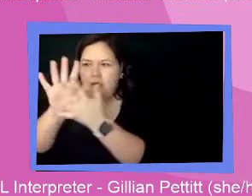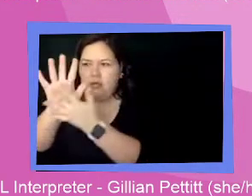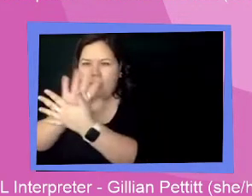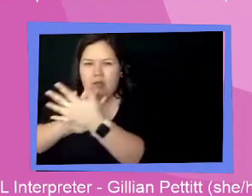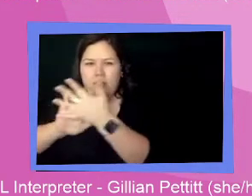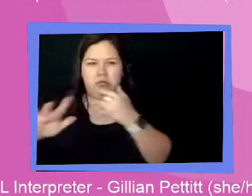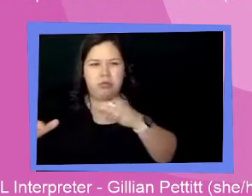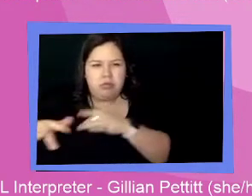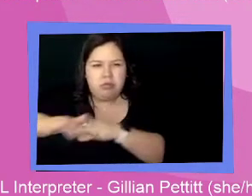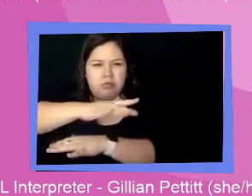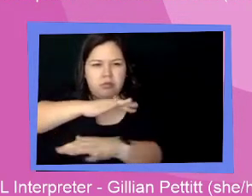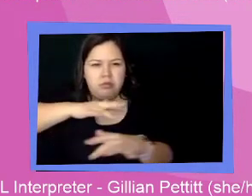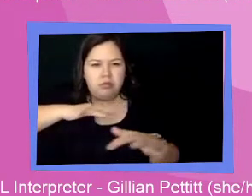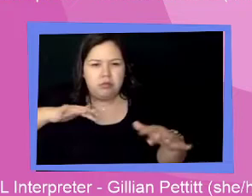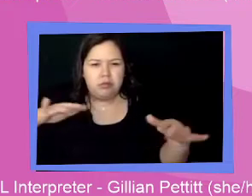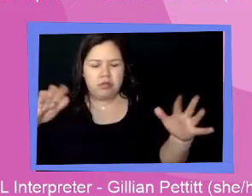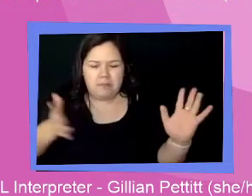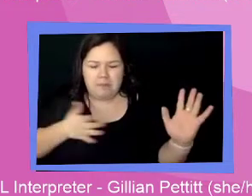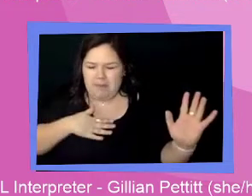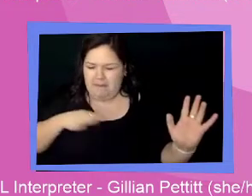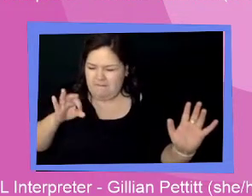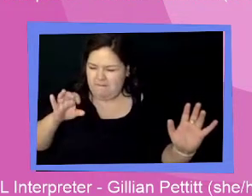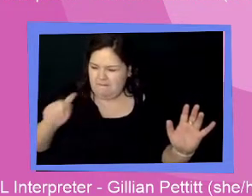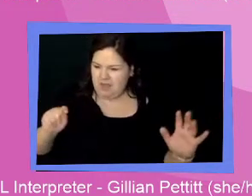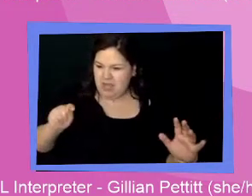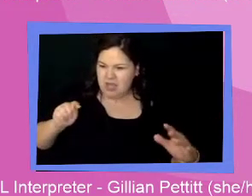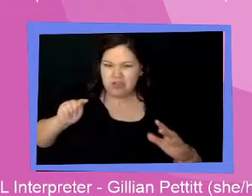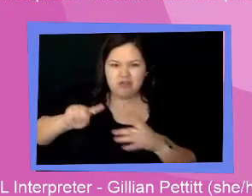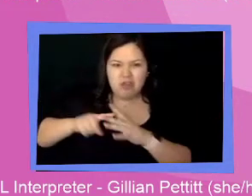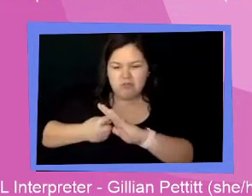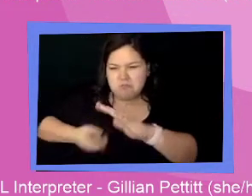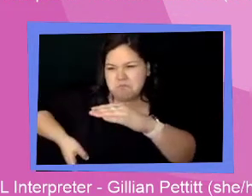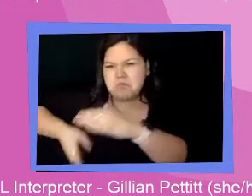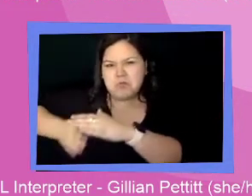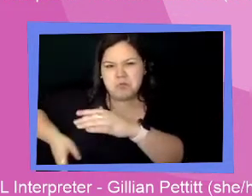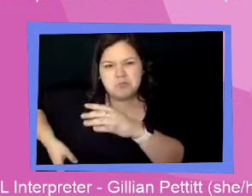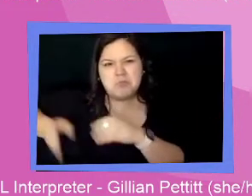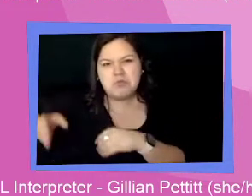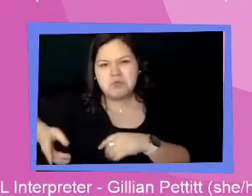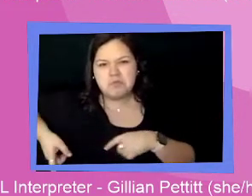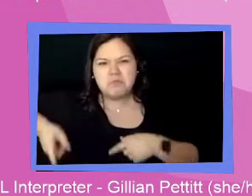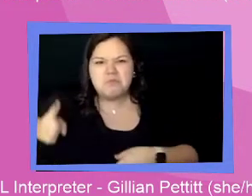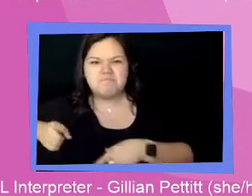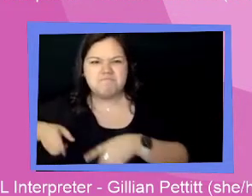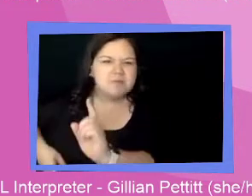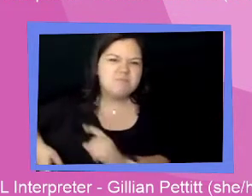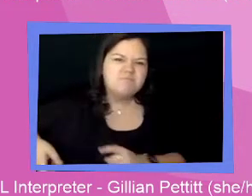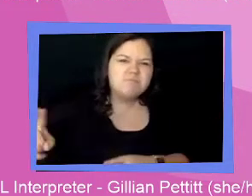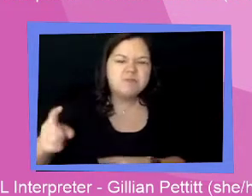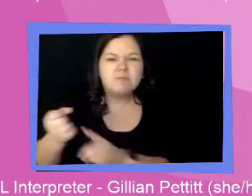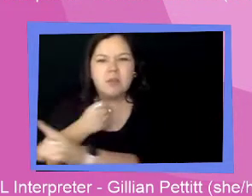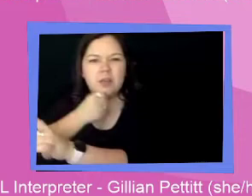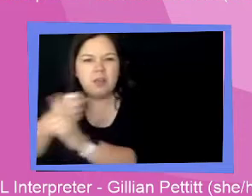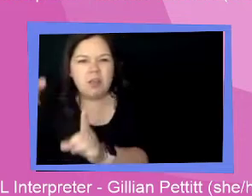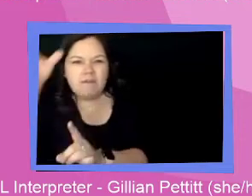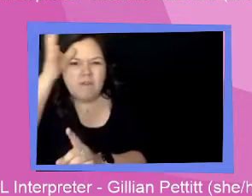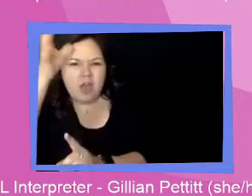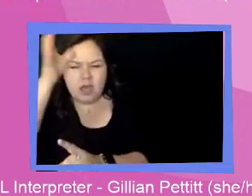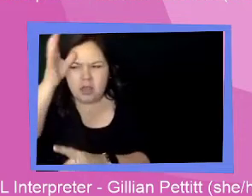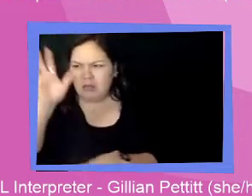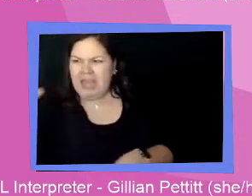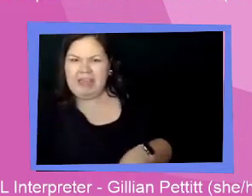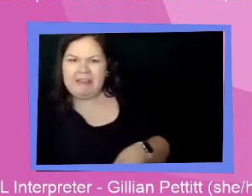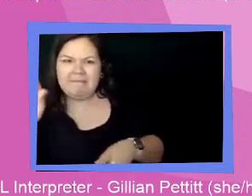blurred. There's my feet kicking my father's face. It's Wasim's feet kicking my father's face. It's my feet